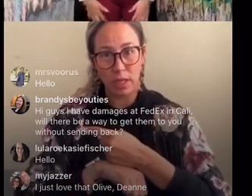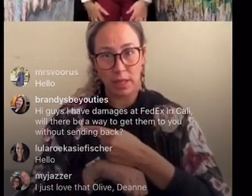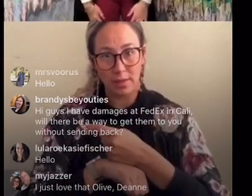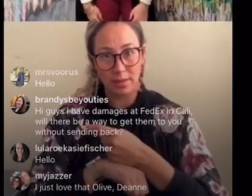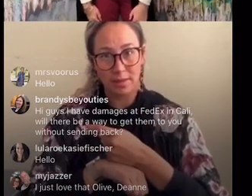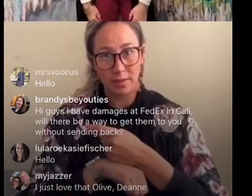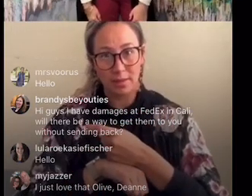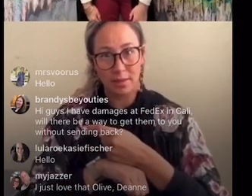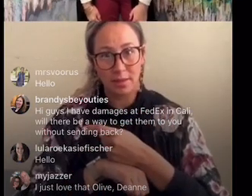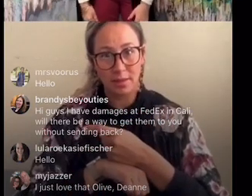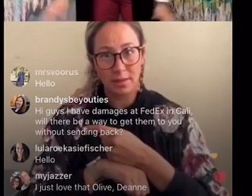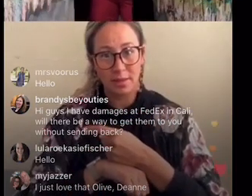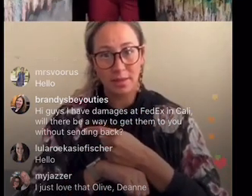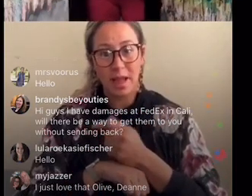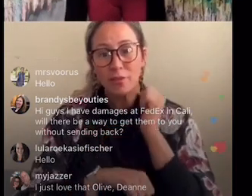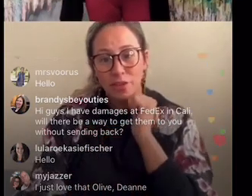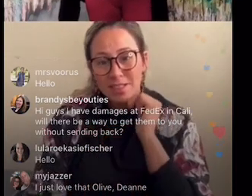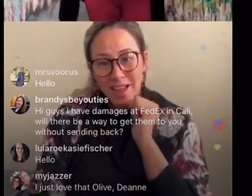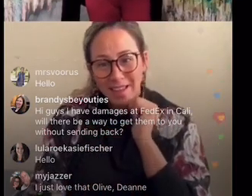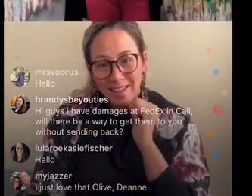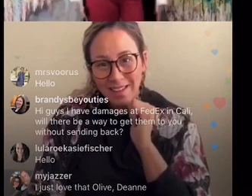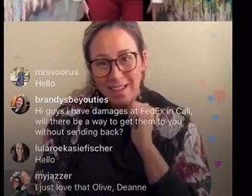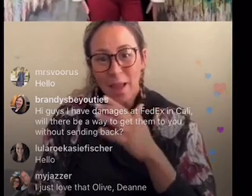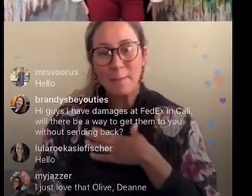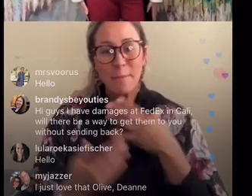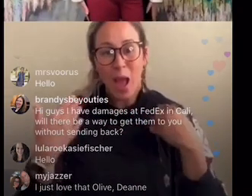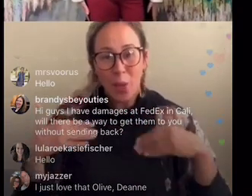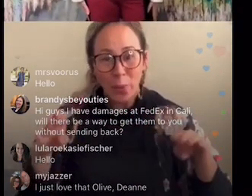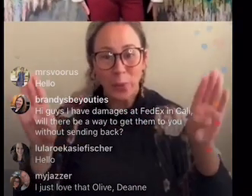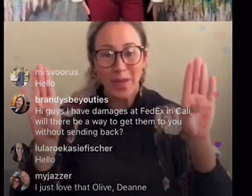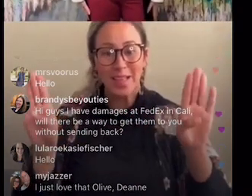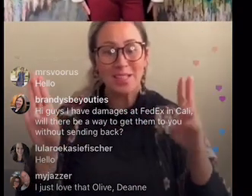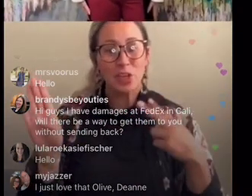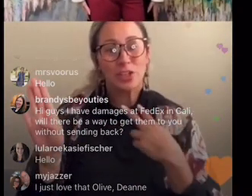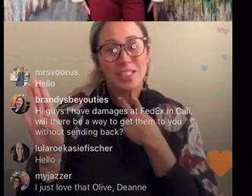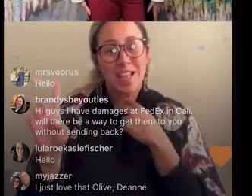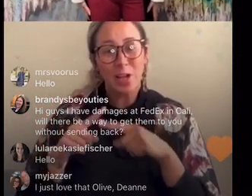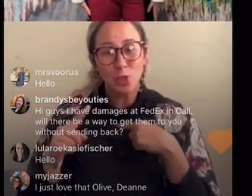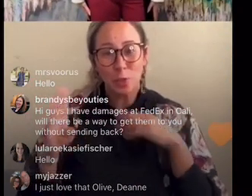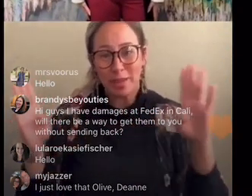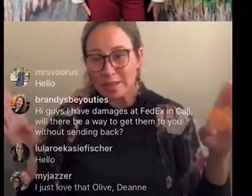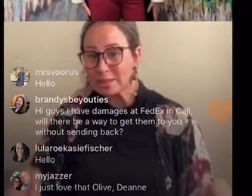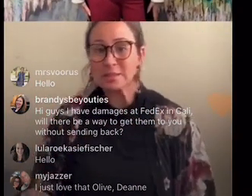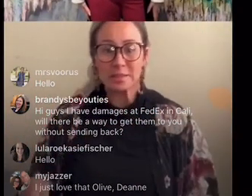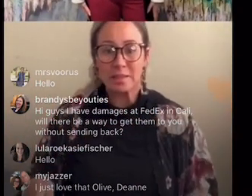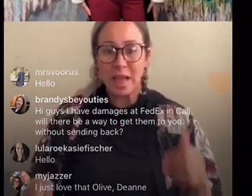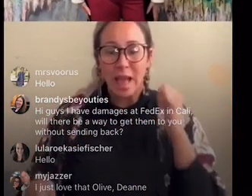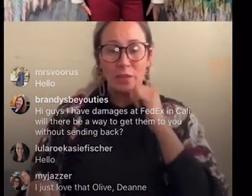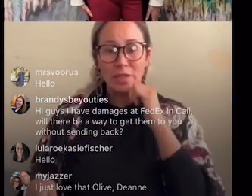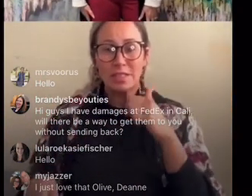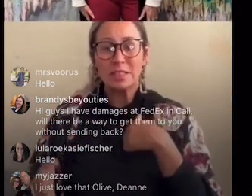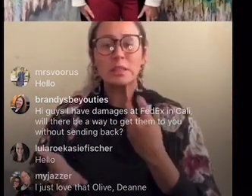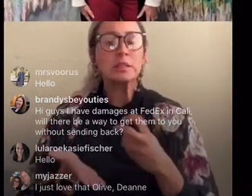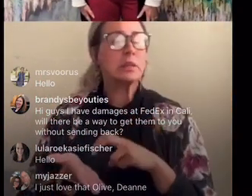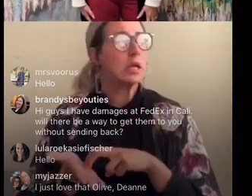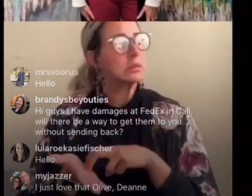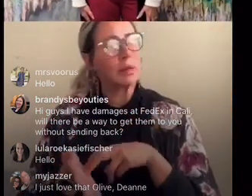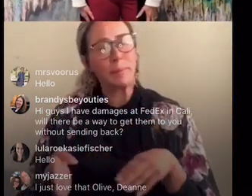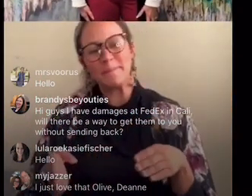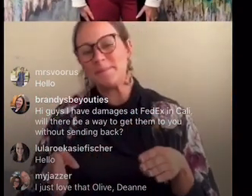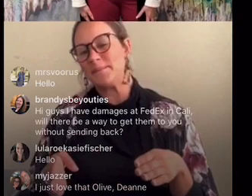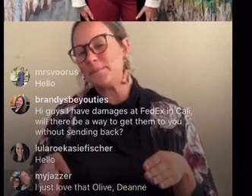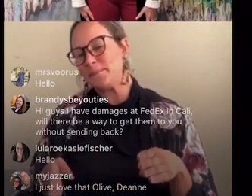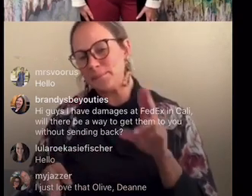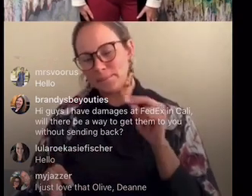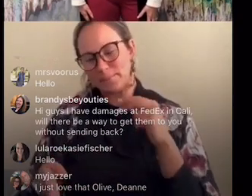my God, every day. My wings are stuck to me. Every day I come out of bed, and I go, oh, I don't know if I want to do